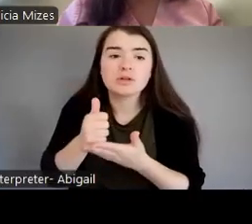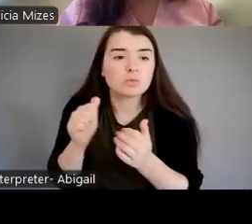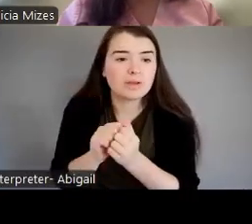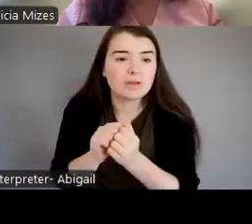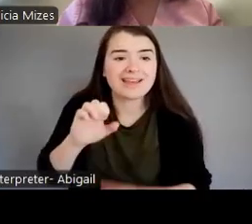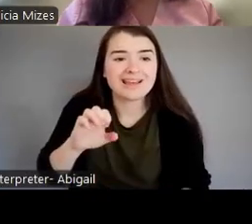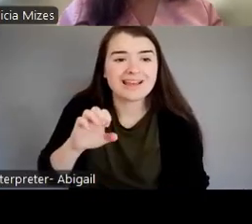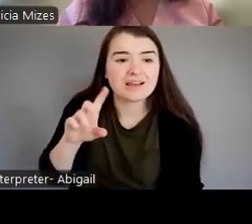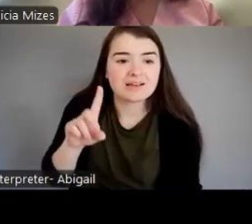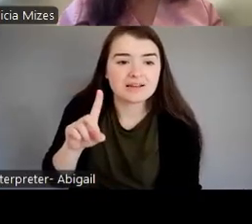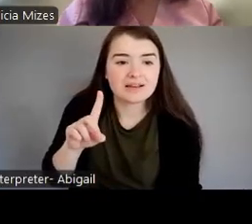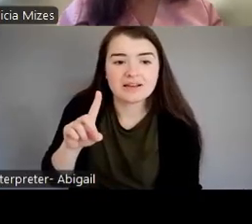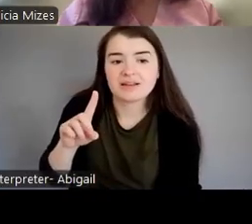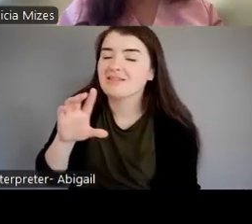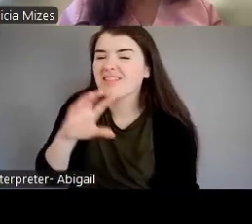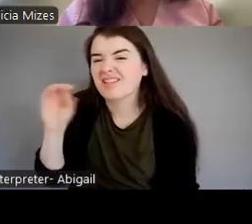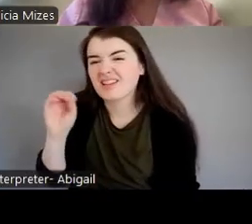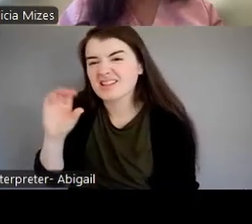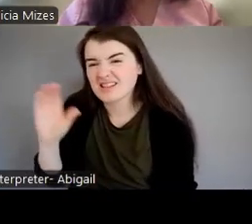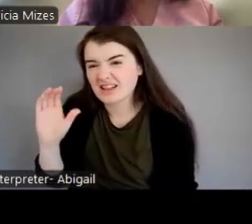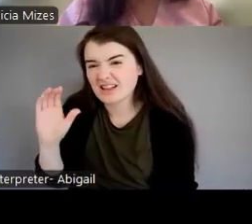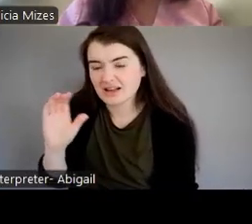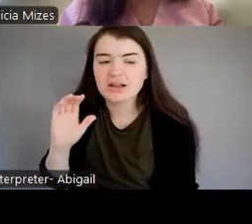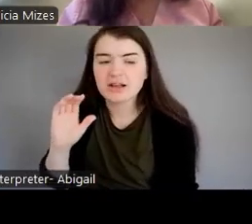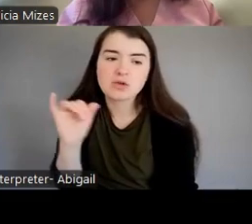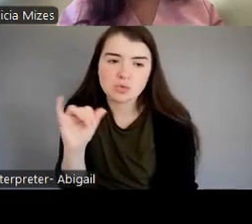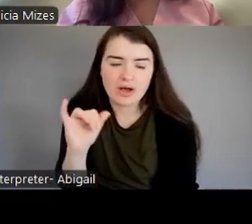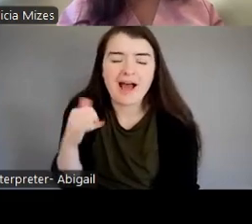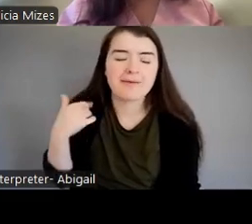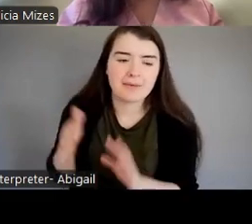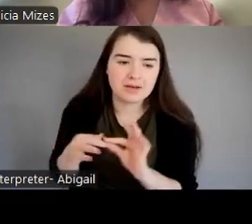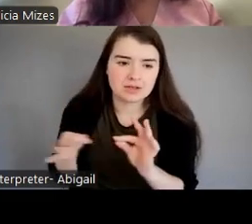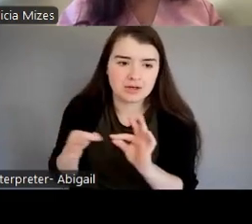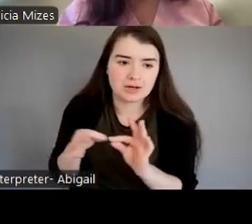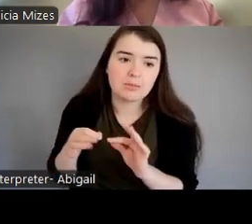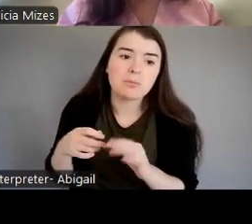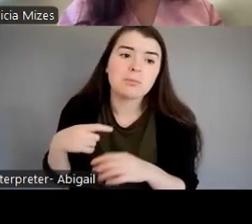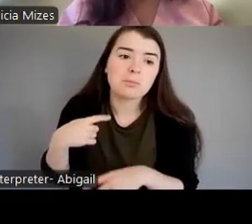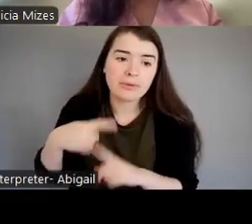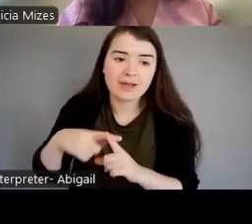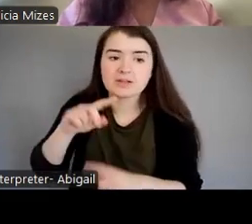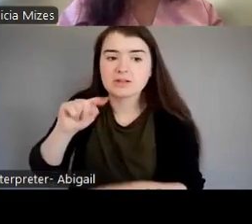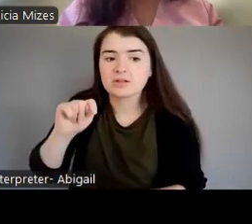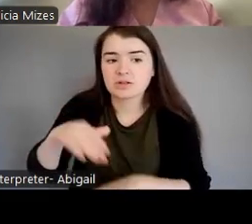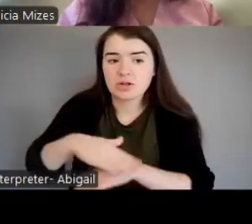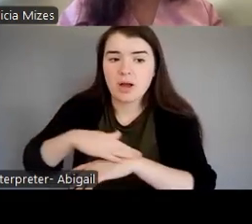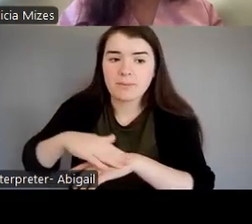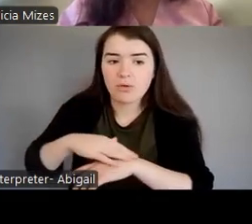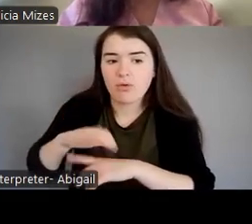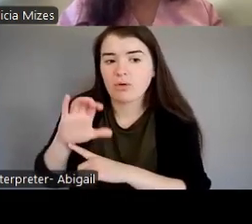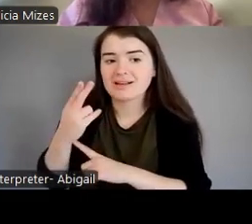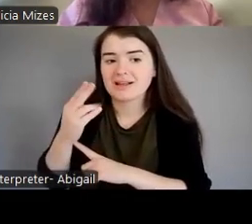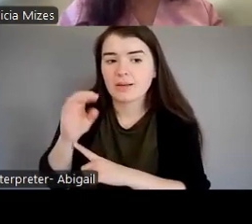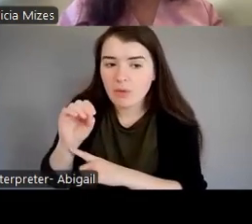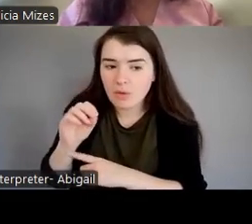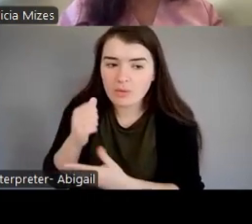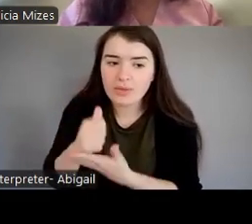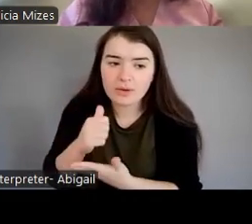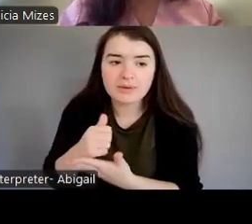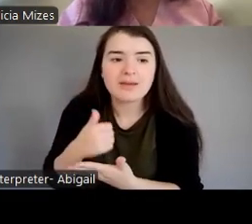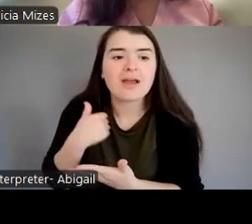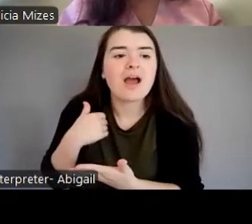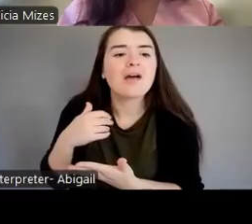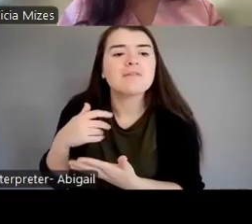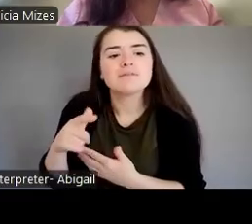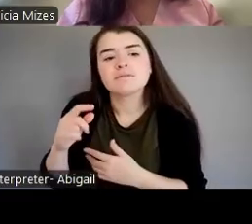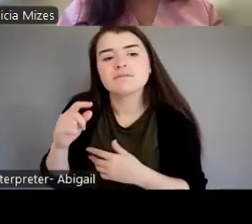that I talked about, or with topical chemotherapy. The higher risk subtypes, there's many other subtypes, but this would include the